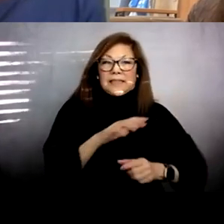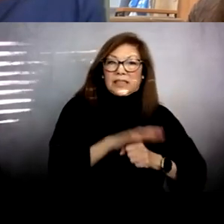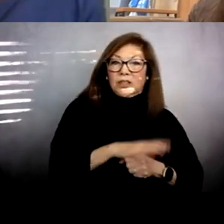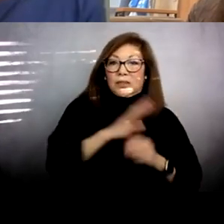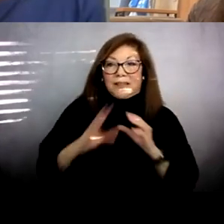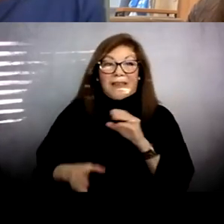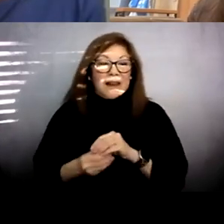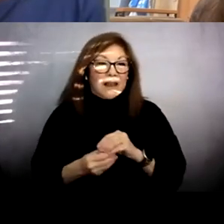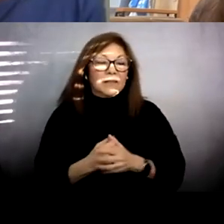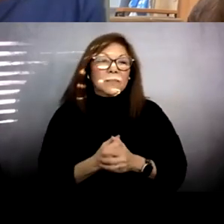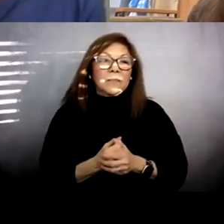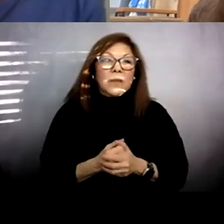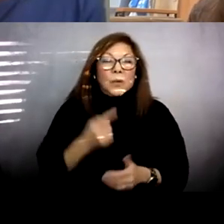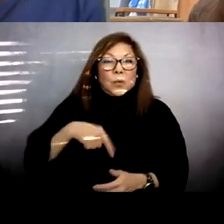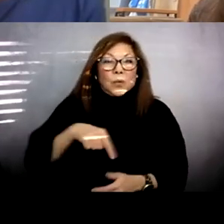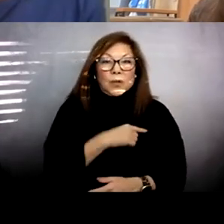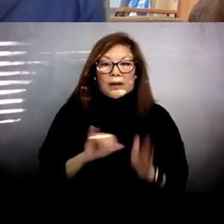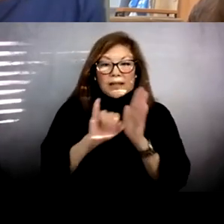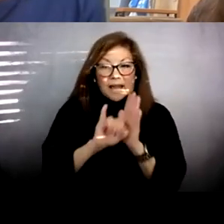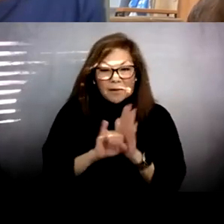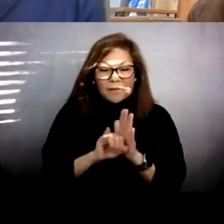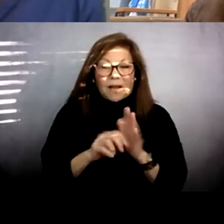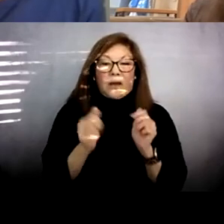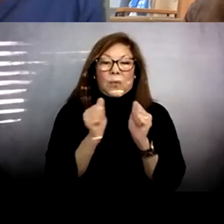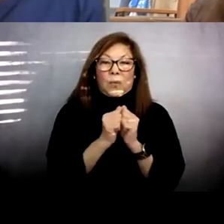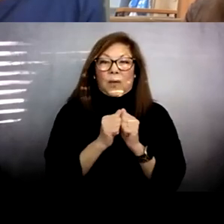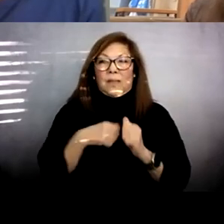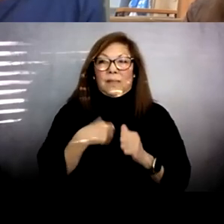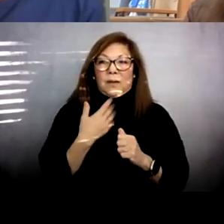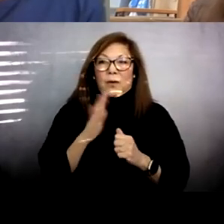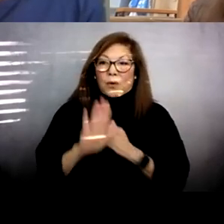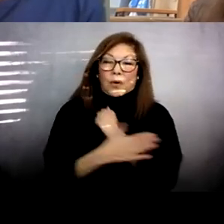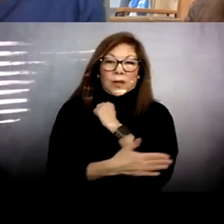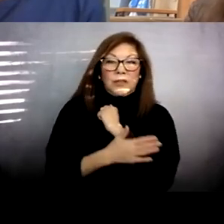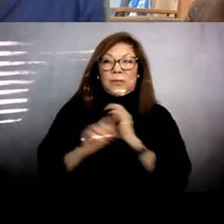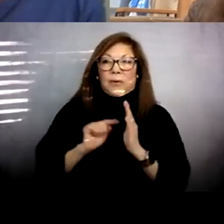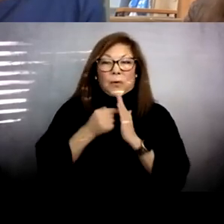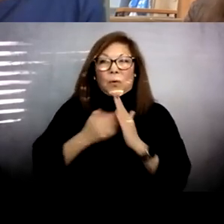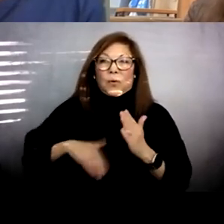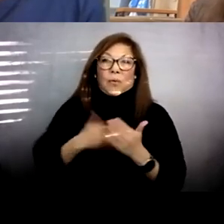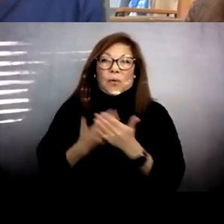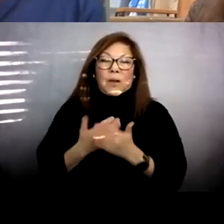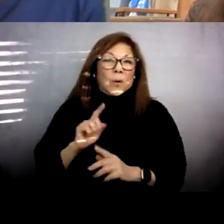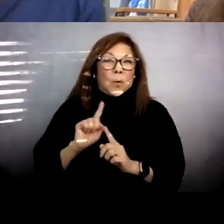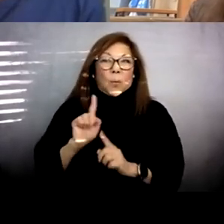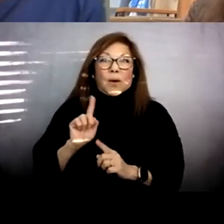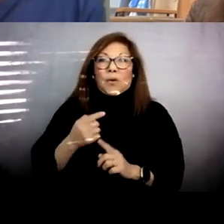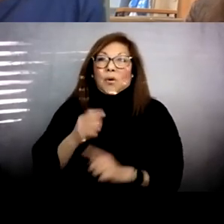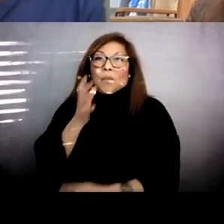add when you're identifying with, you know, your country of origin or where your parents are from or whatever that may